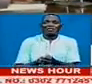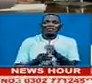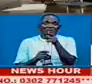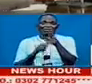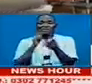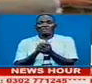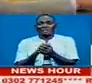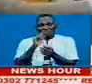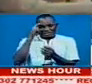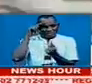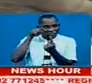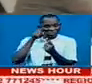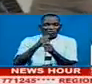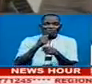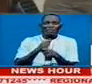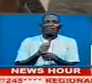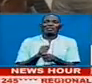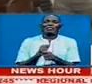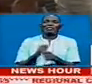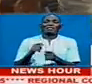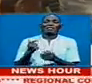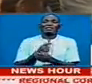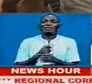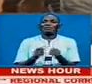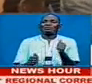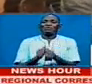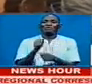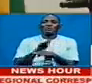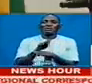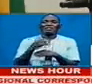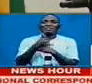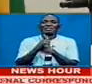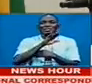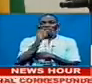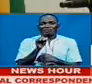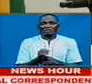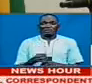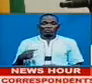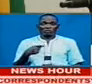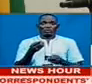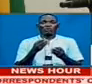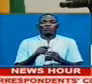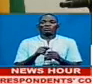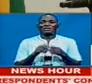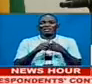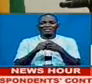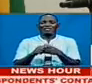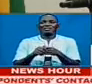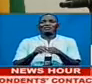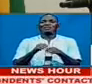Dr. Bawumia said the main goal of the government is to make Ghana the most business friendly on the continent of Africa. Ideally, we want to be a low